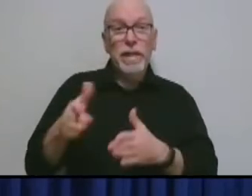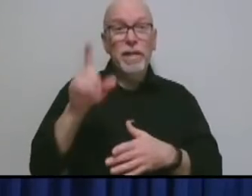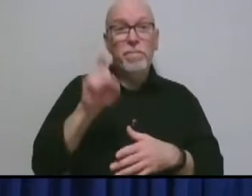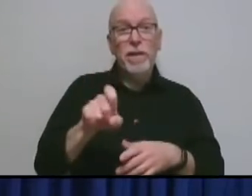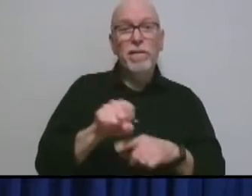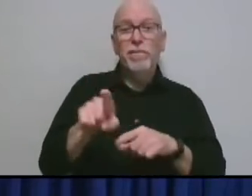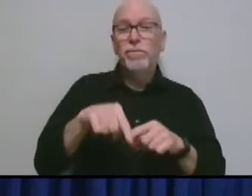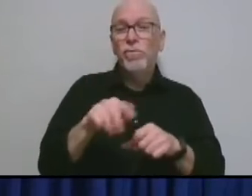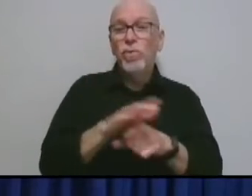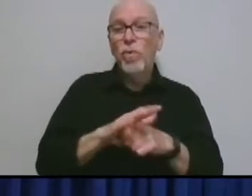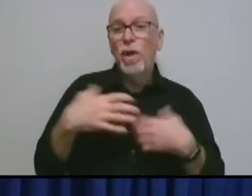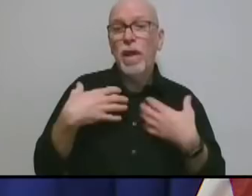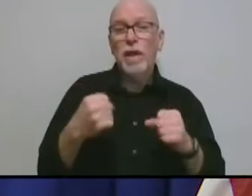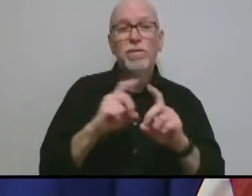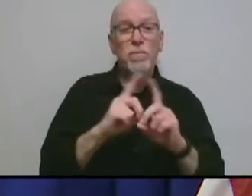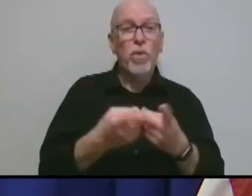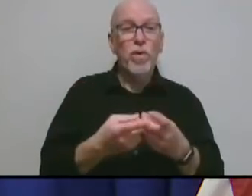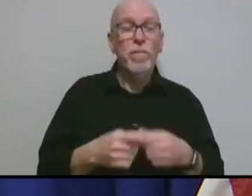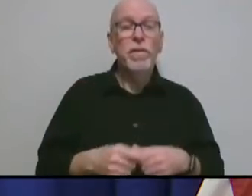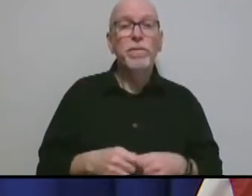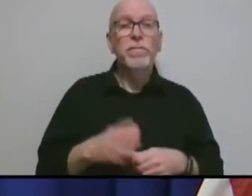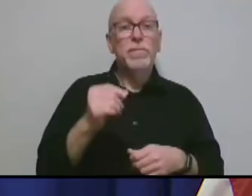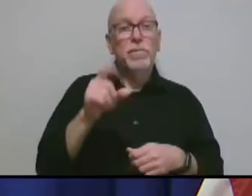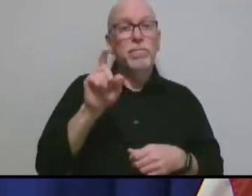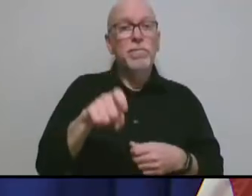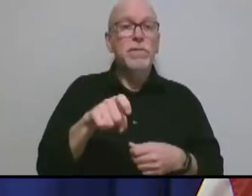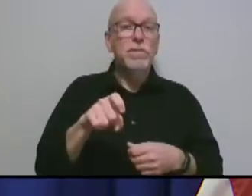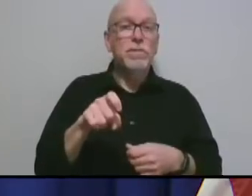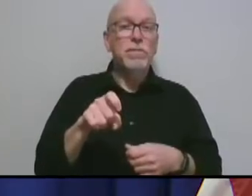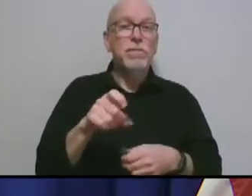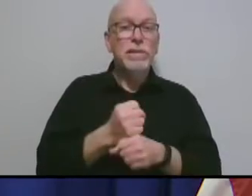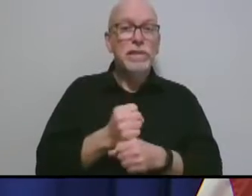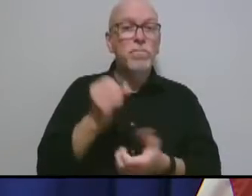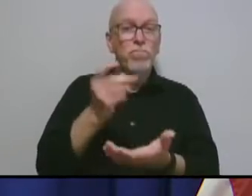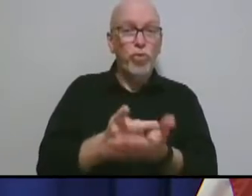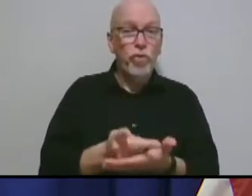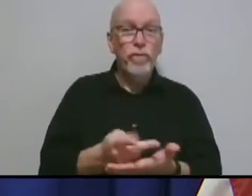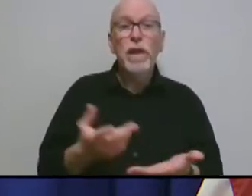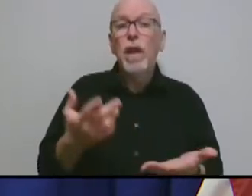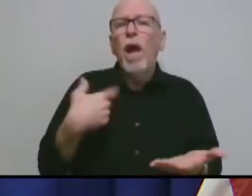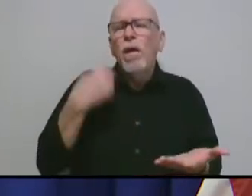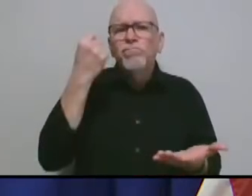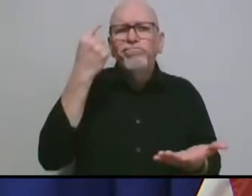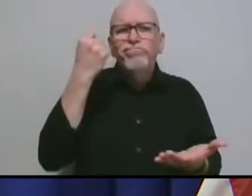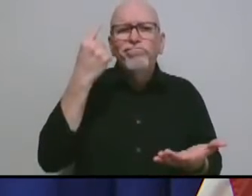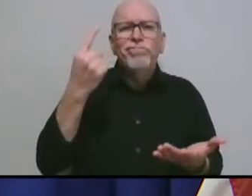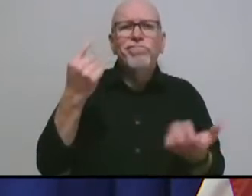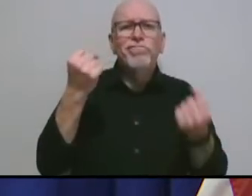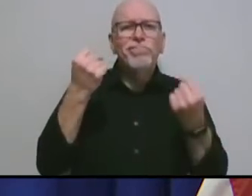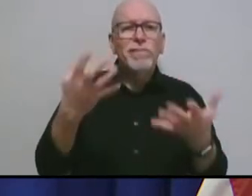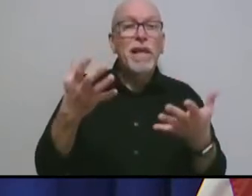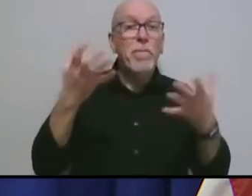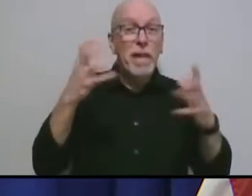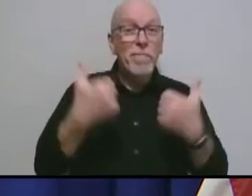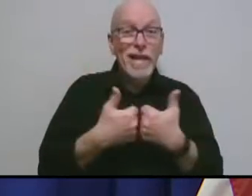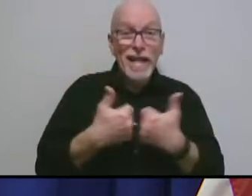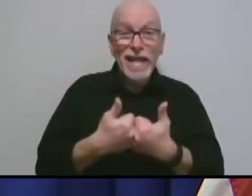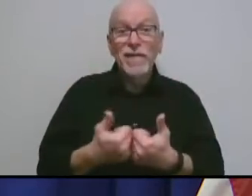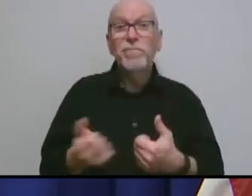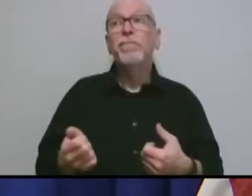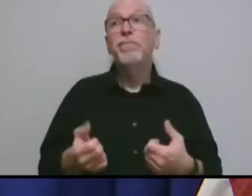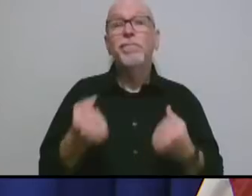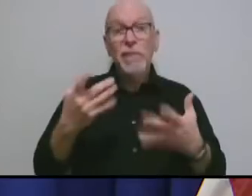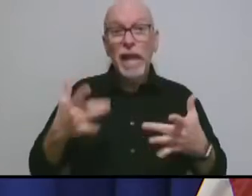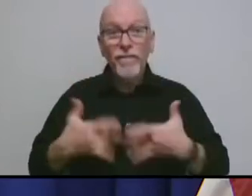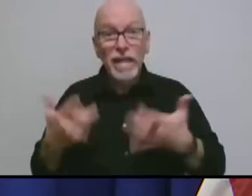health departments, and they need to get approved. I get it that there are a lot of basketball games or a lot of events. We're